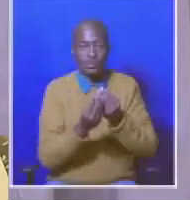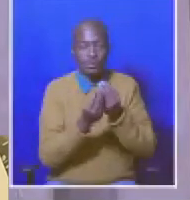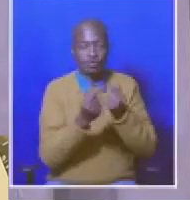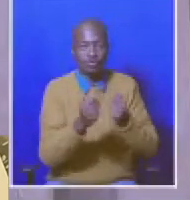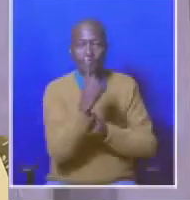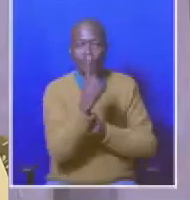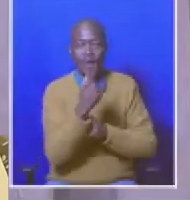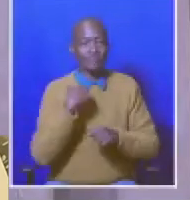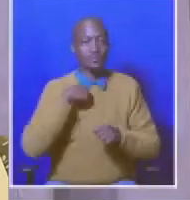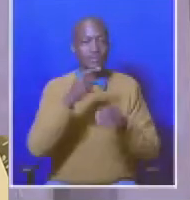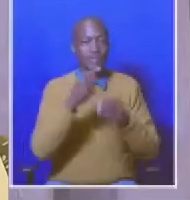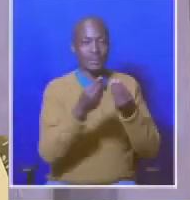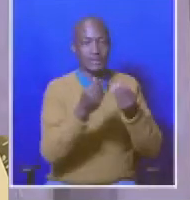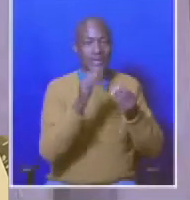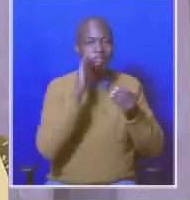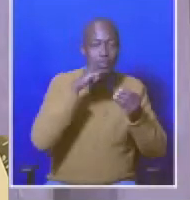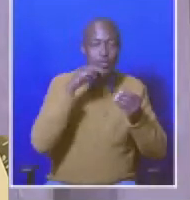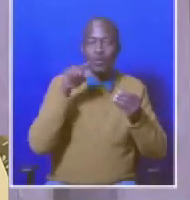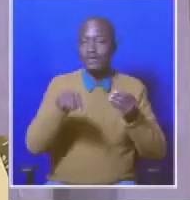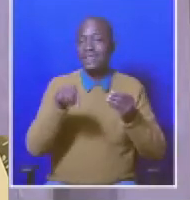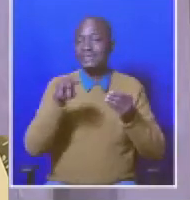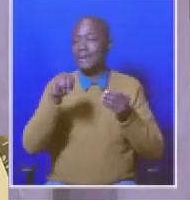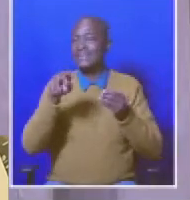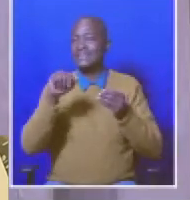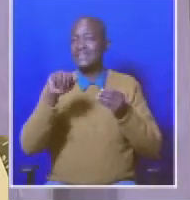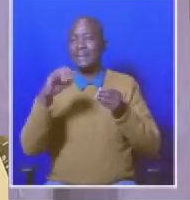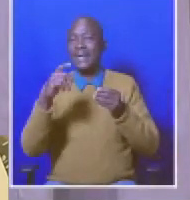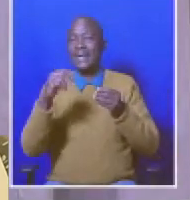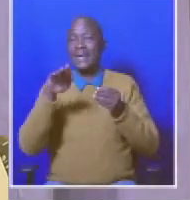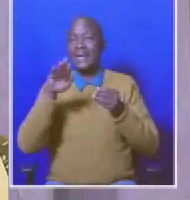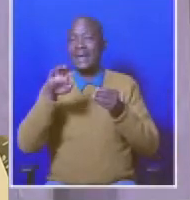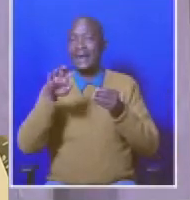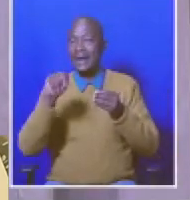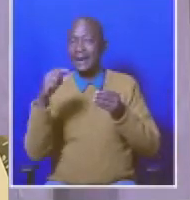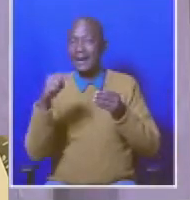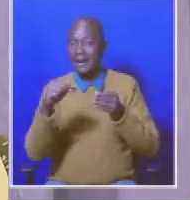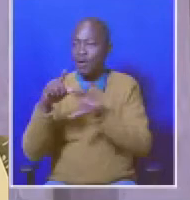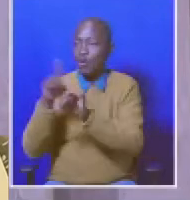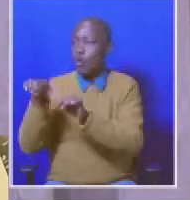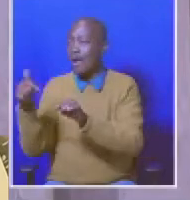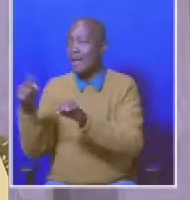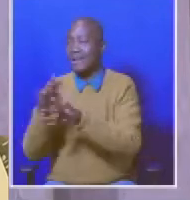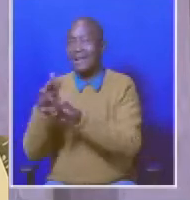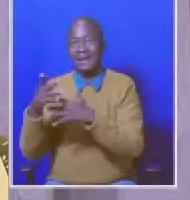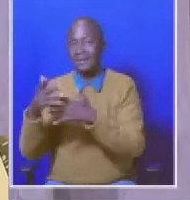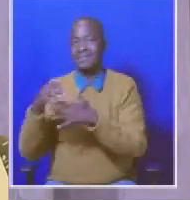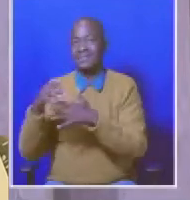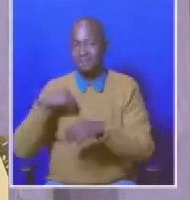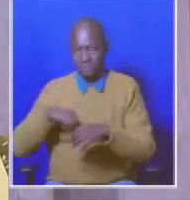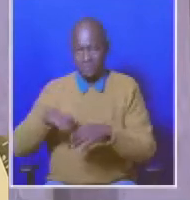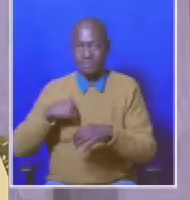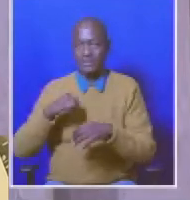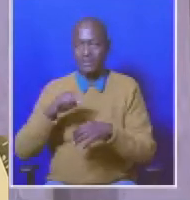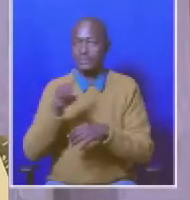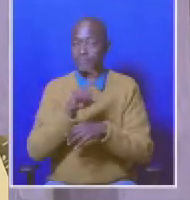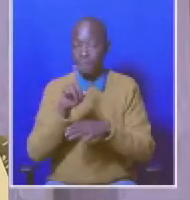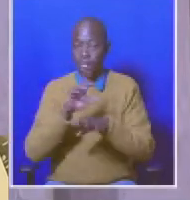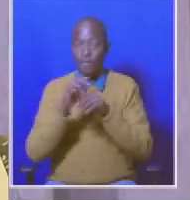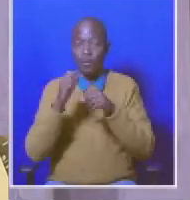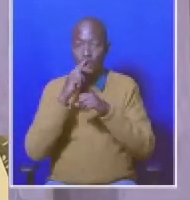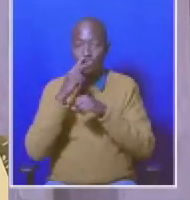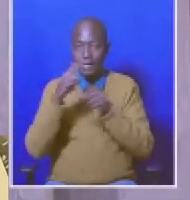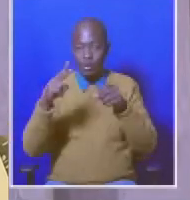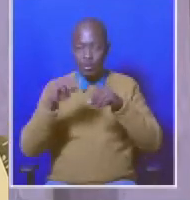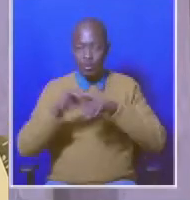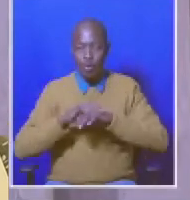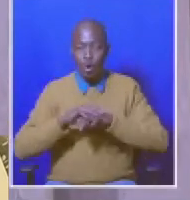then tomorrow there's Machabeng or another municipality. We are going to look holistically at